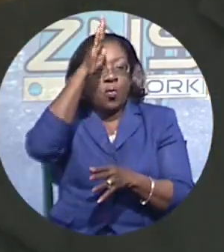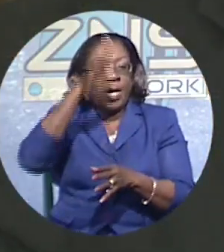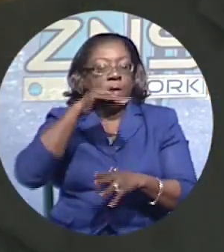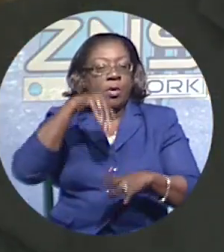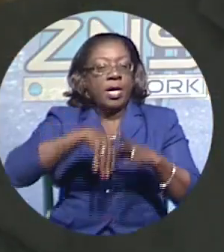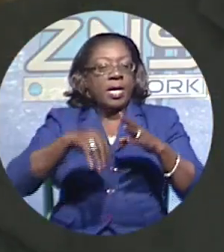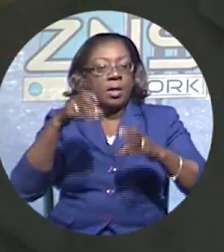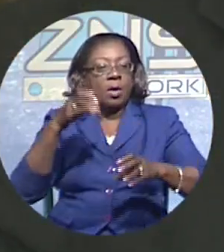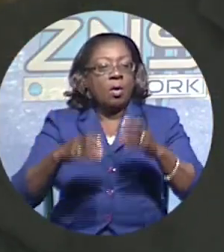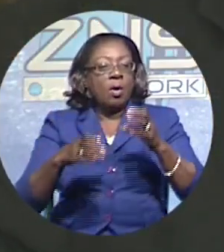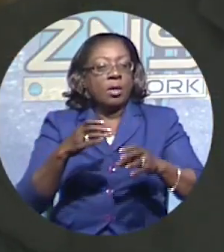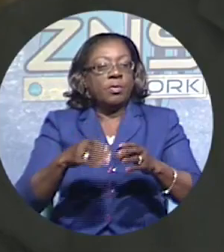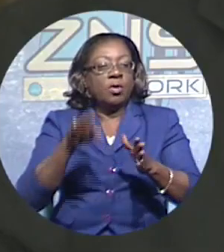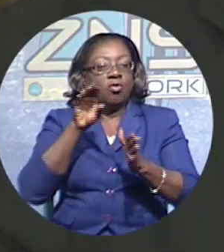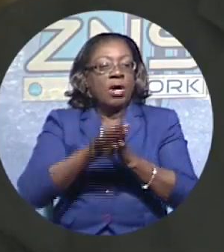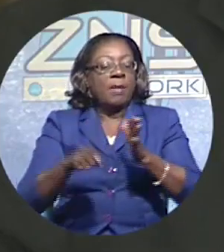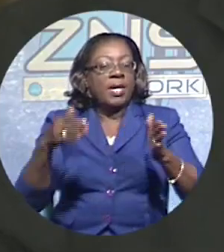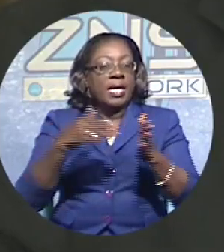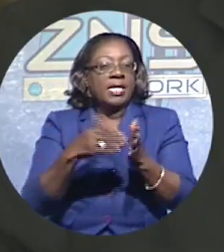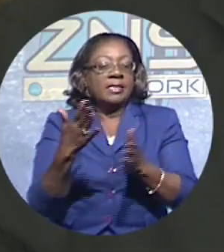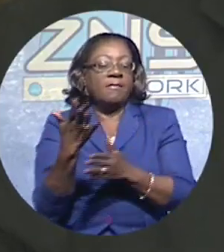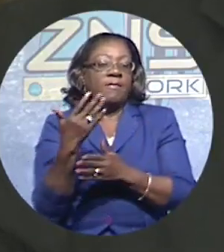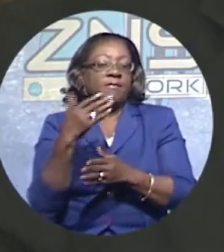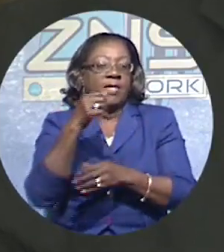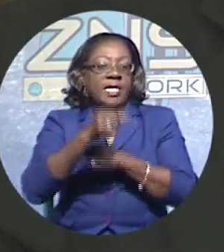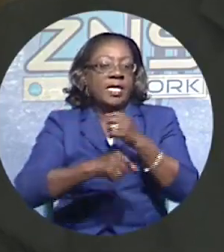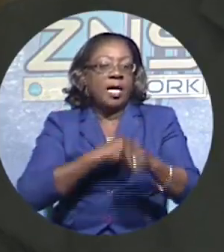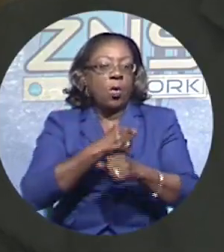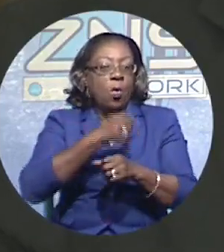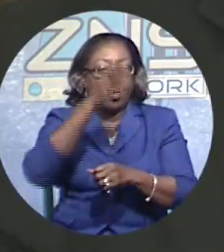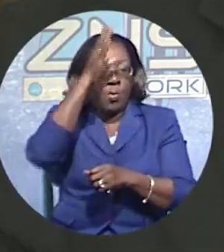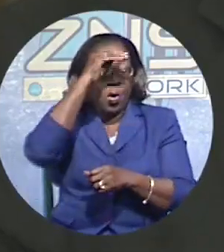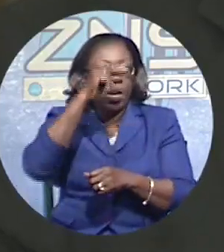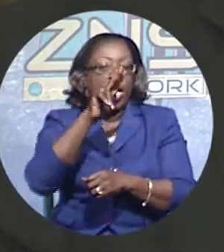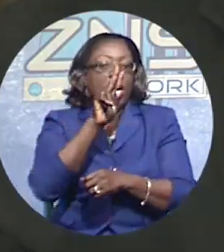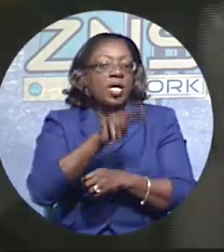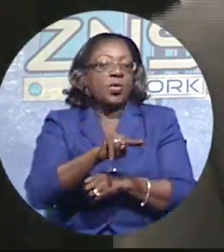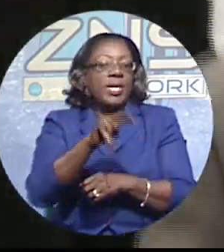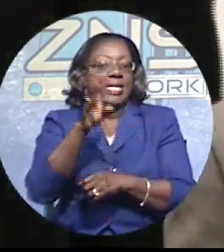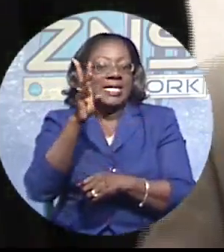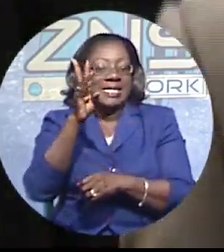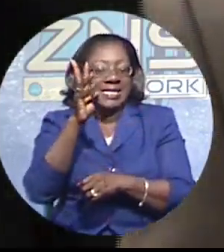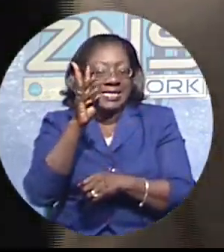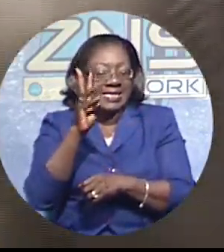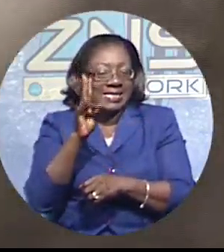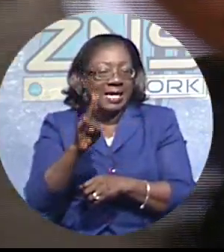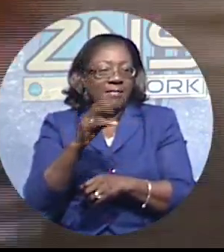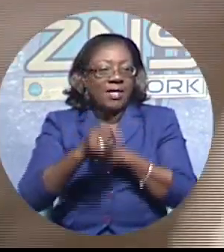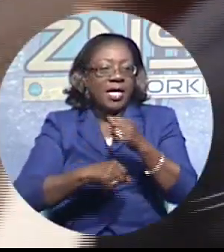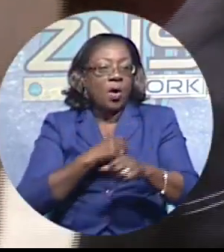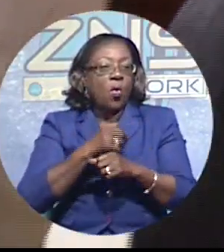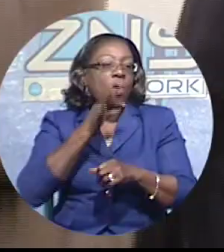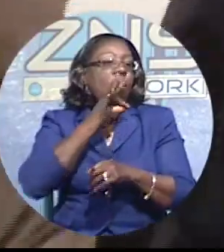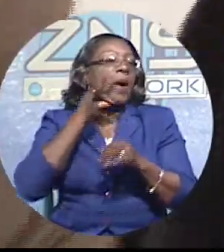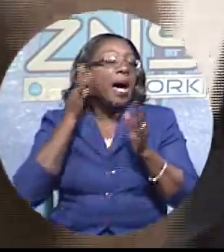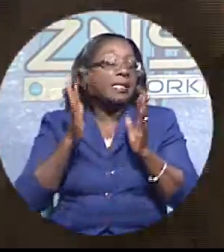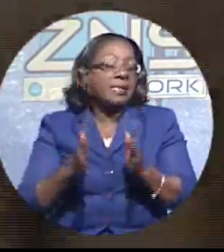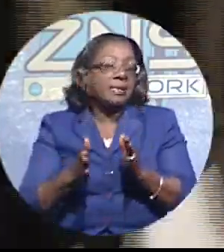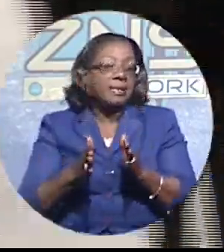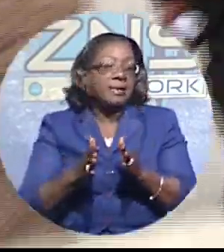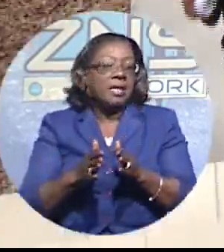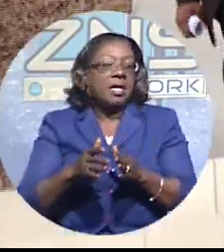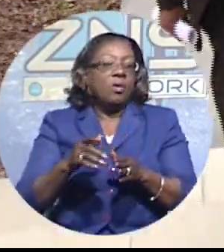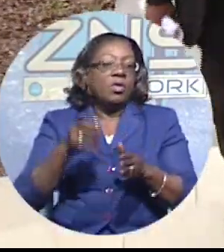arraigned for crimes against a 15-year-old boy. A 27-year-old pastor-elect in the green suit was charged with one count of